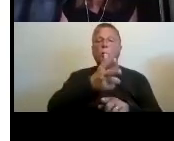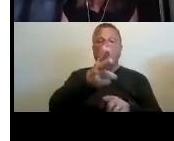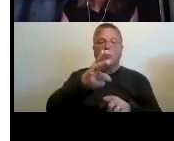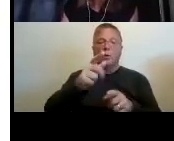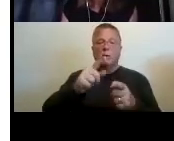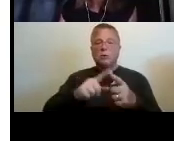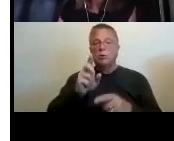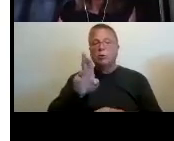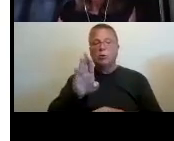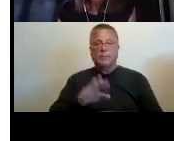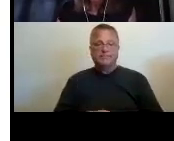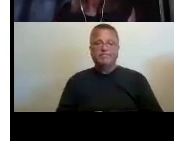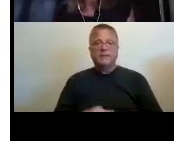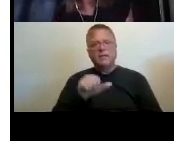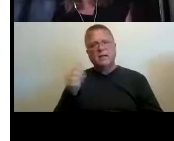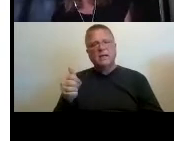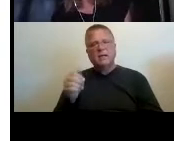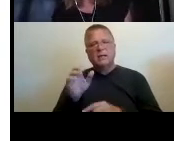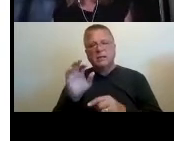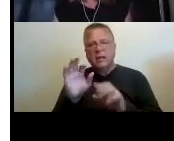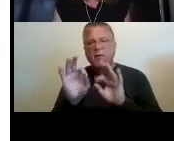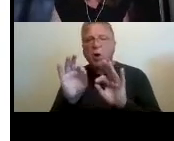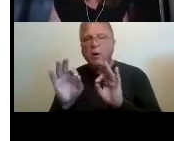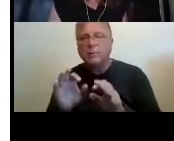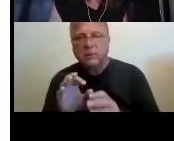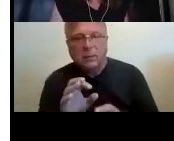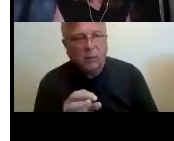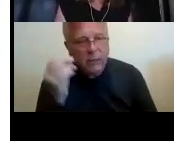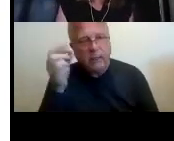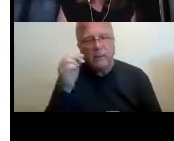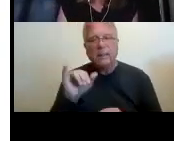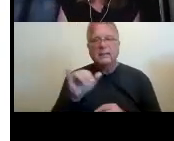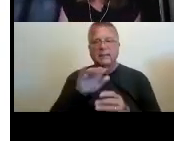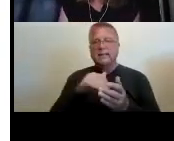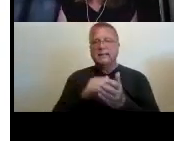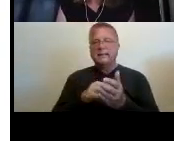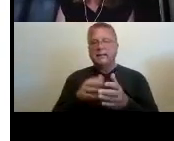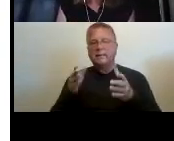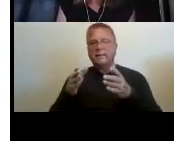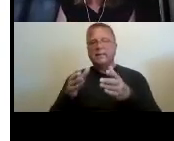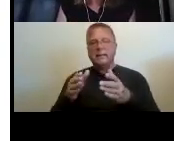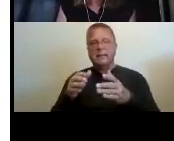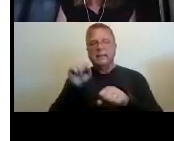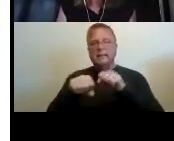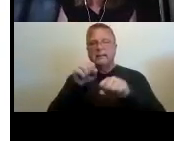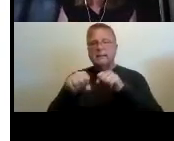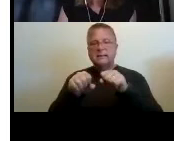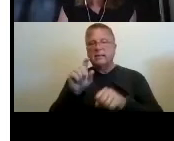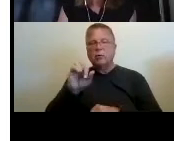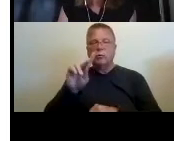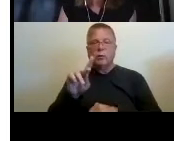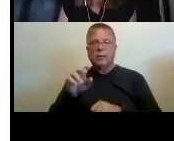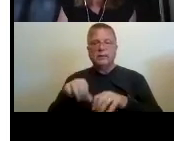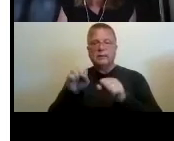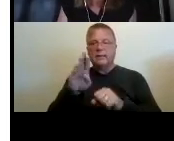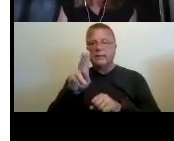curb. Another option to consider, which would be a center median cycle track. So this takes the bikes and puts